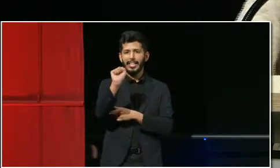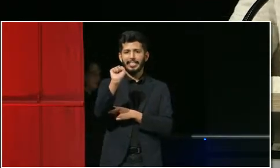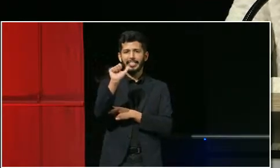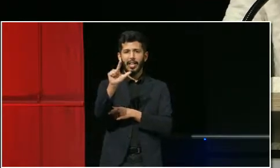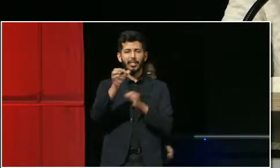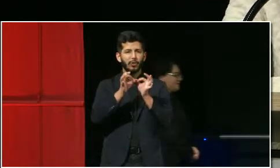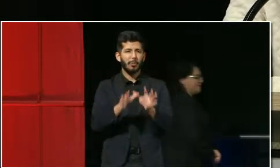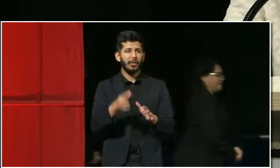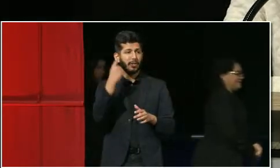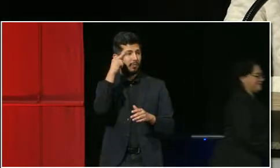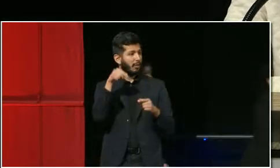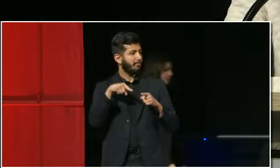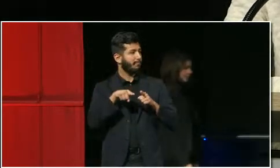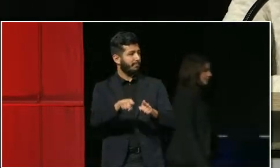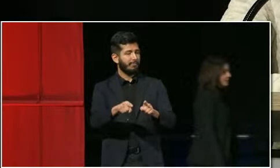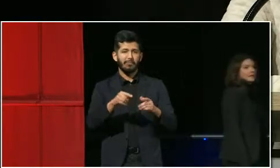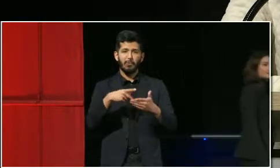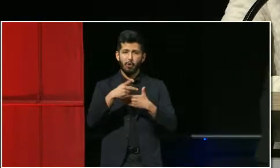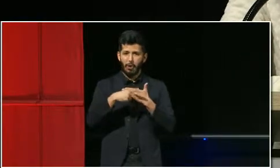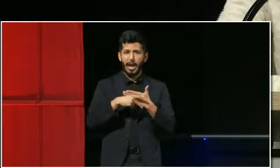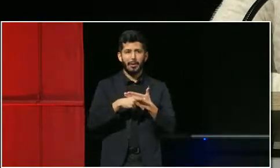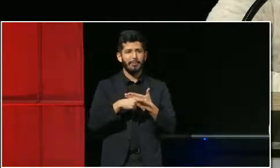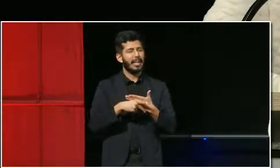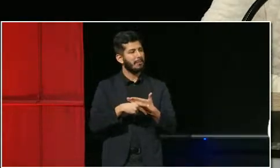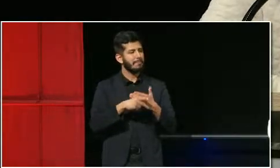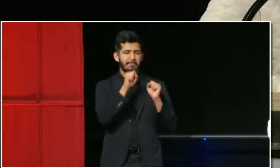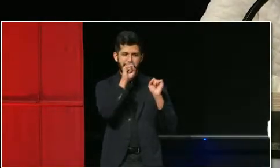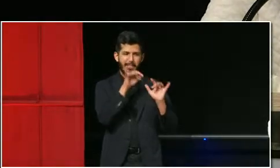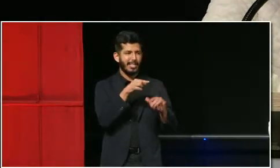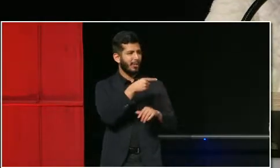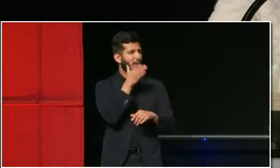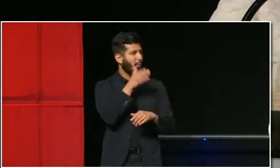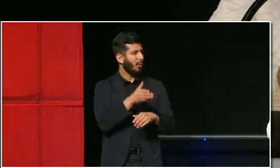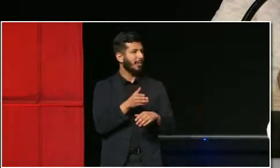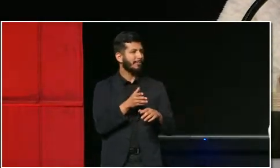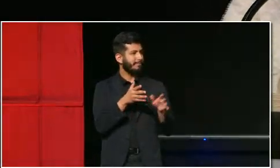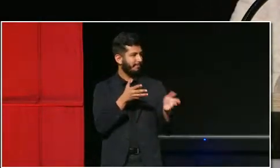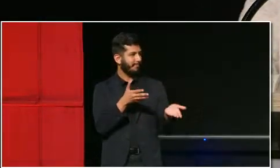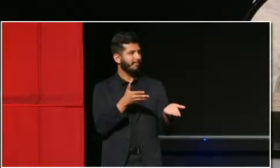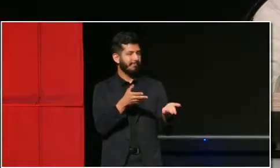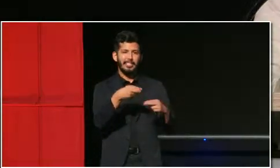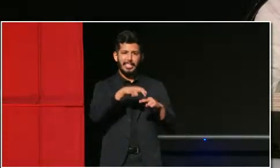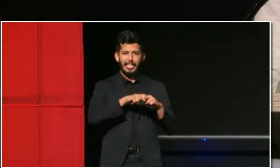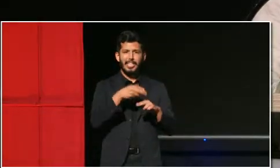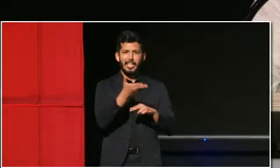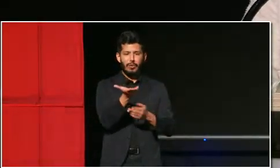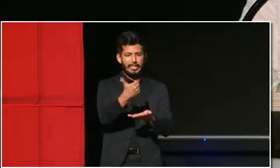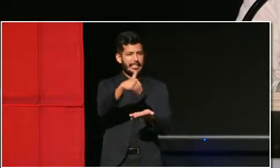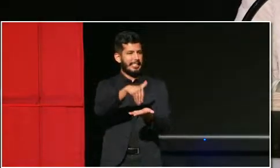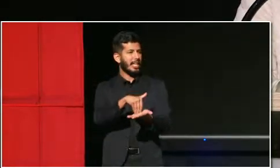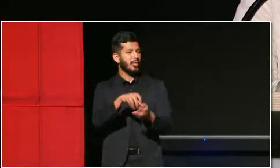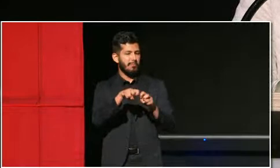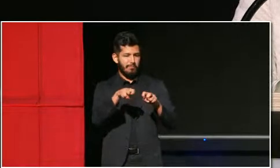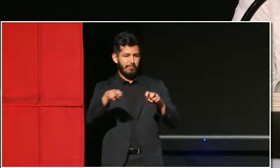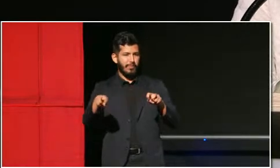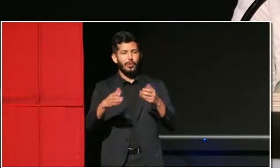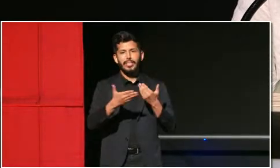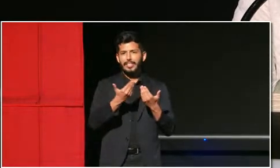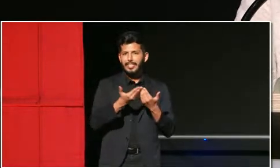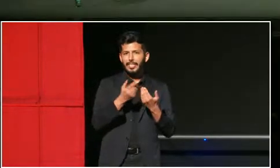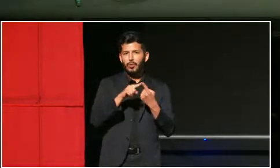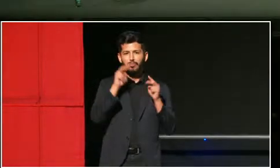our program. And I know, bless you, you're going to be standing here and taking over mid-center. So it'll be very